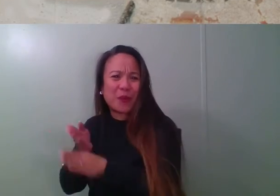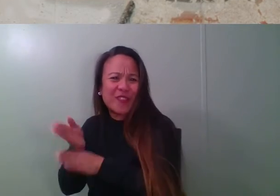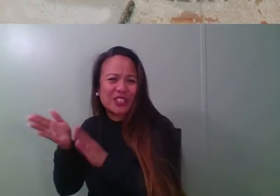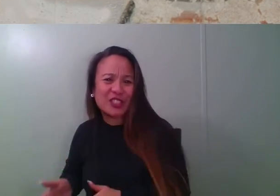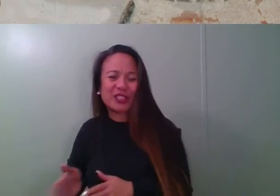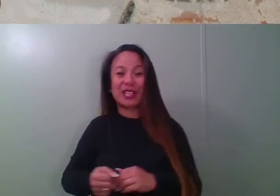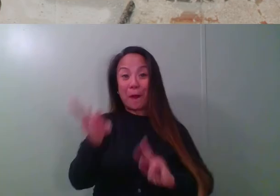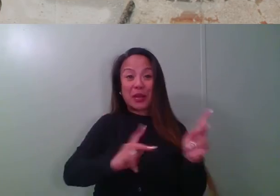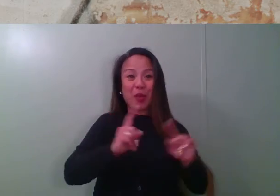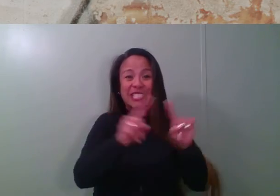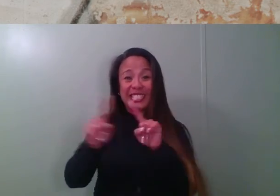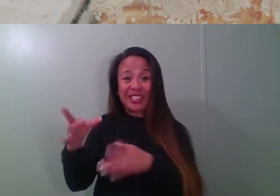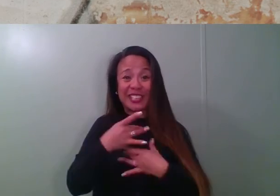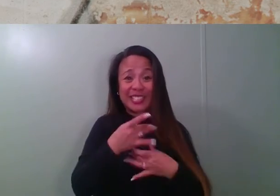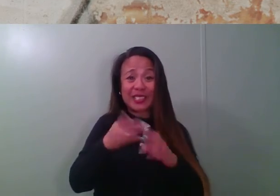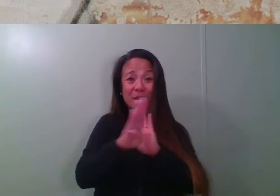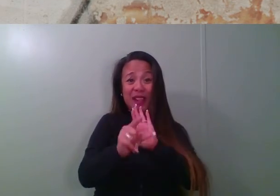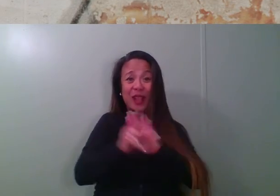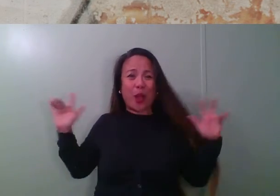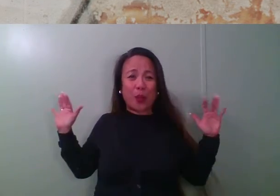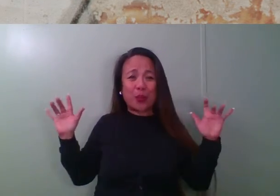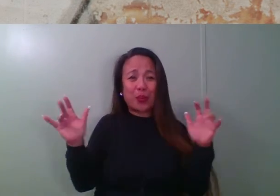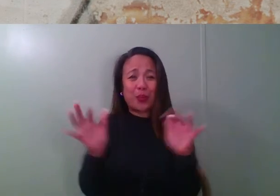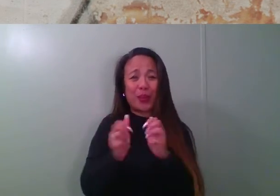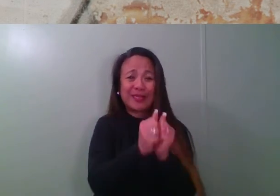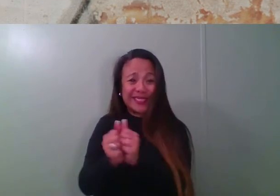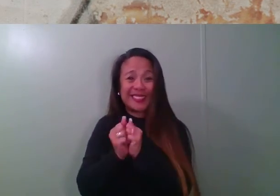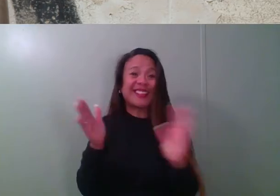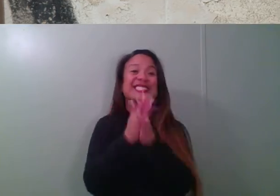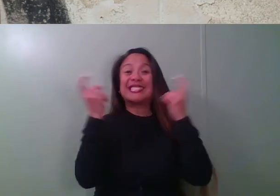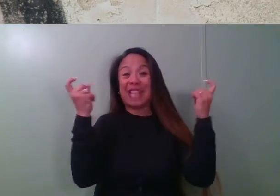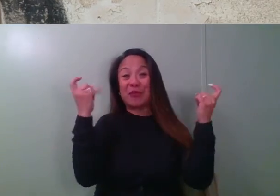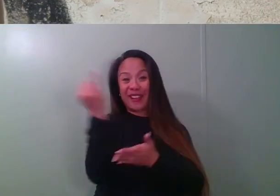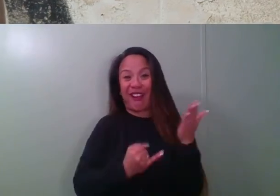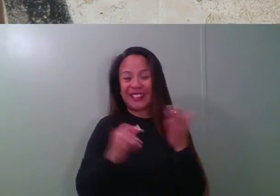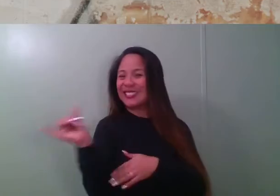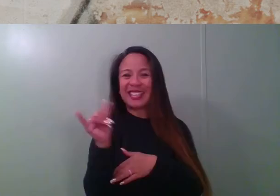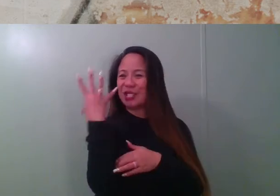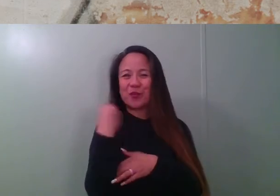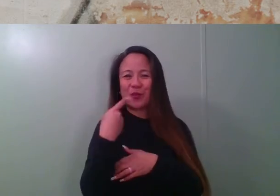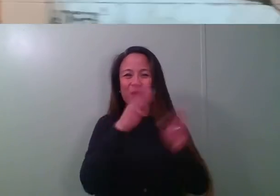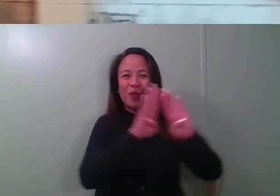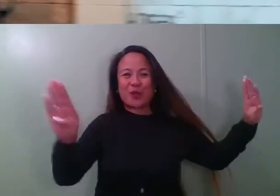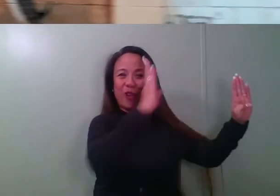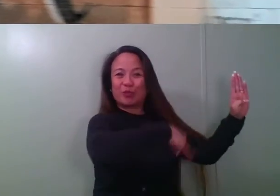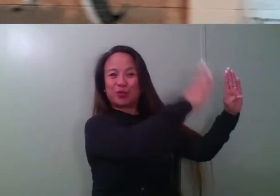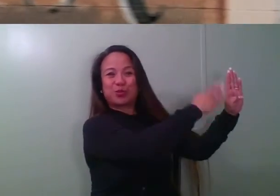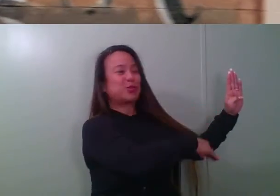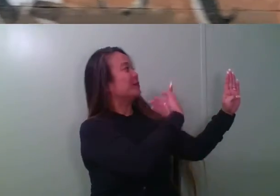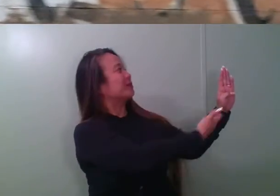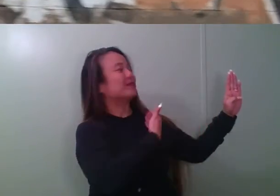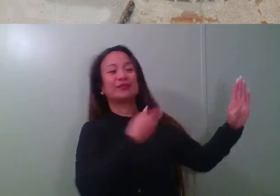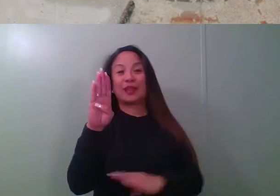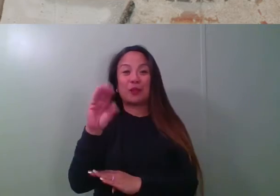beginners and seasoned professionals, people with different interests and backgrounds who come together to celebrate art. Just like this beautiful mural